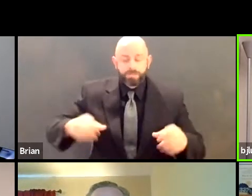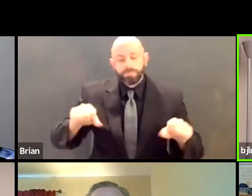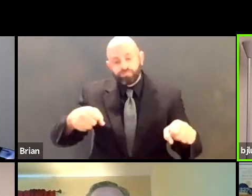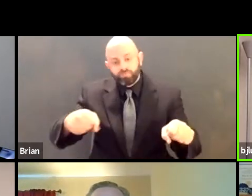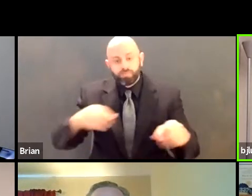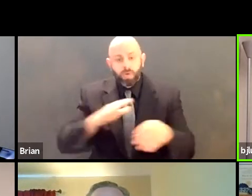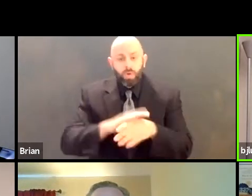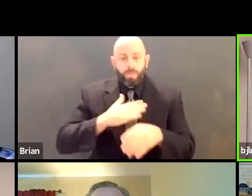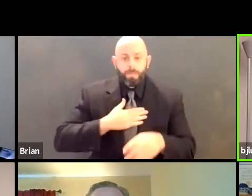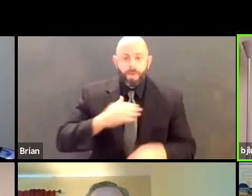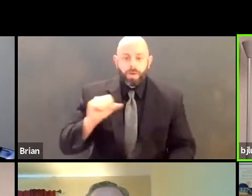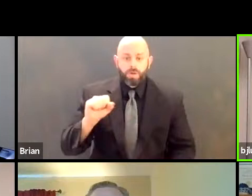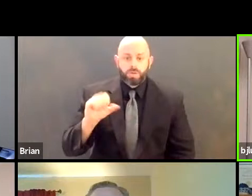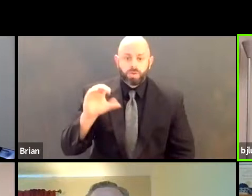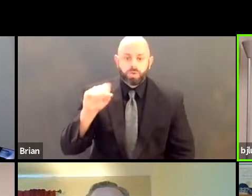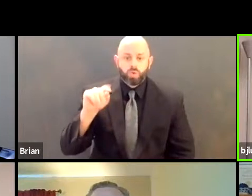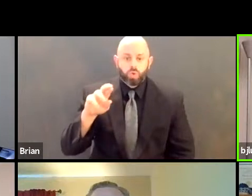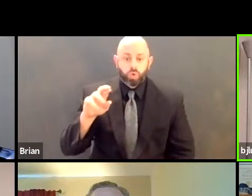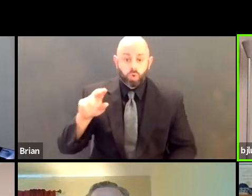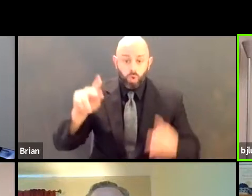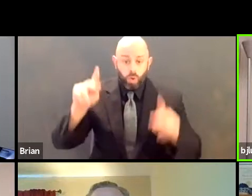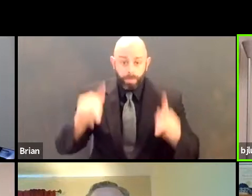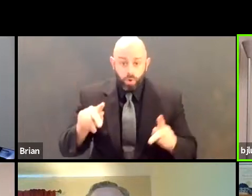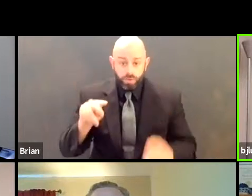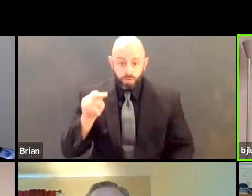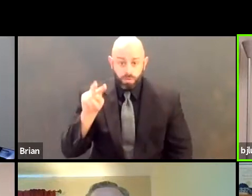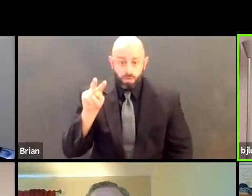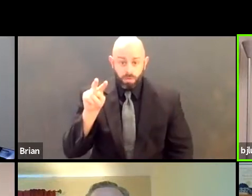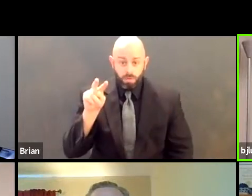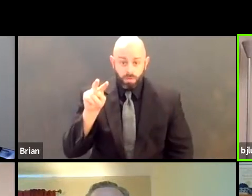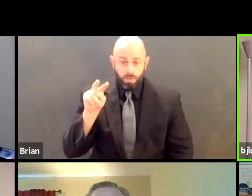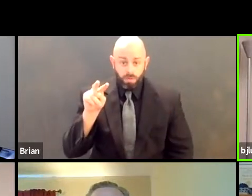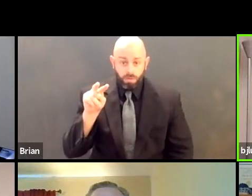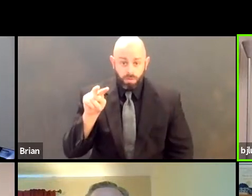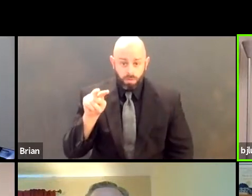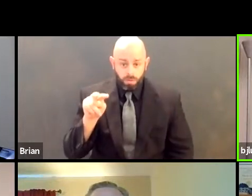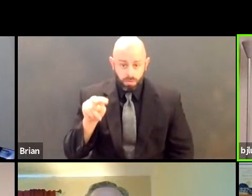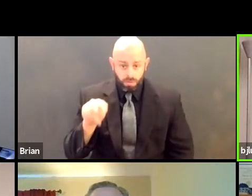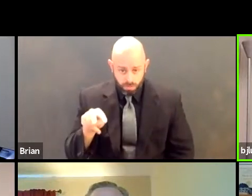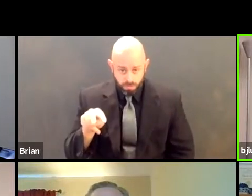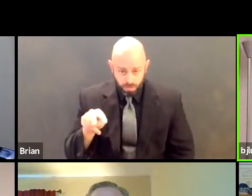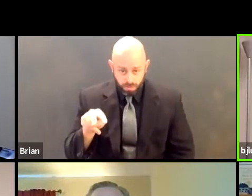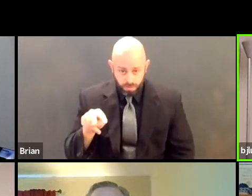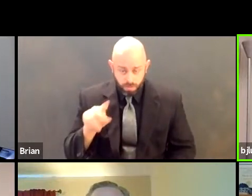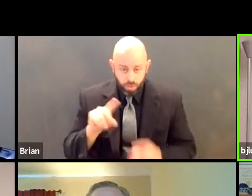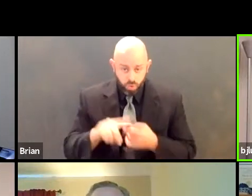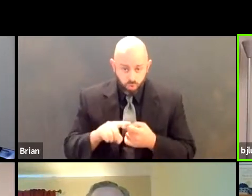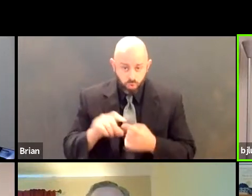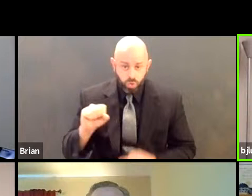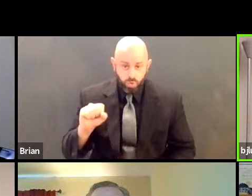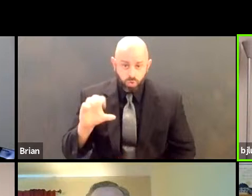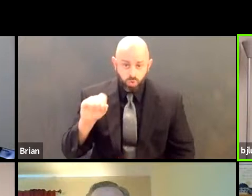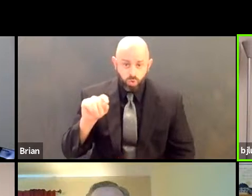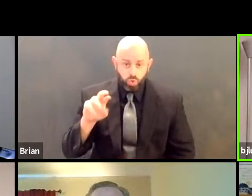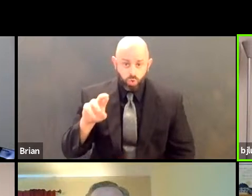the eye level would go from my eyes to the scooter. So right away, I knew